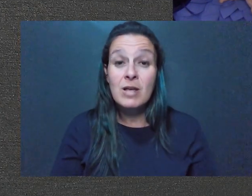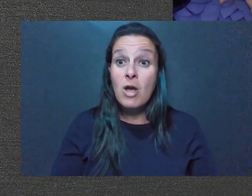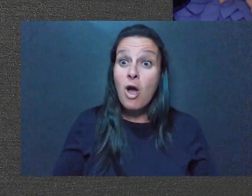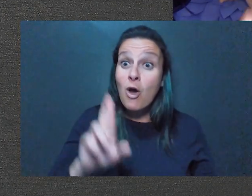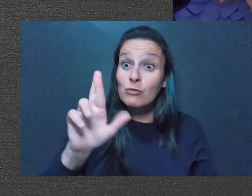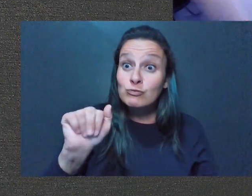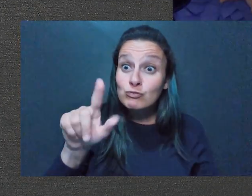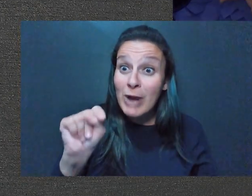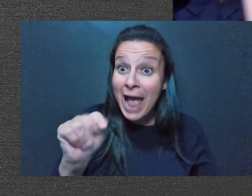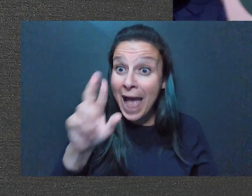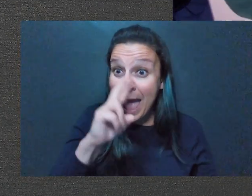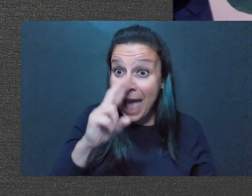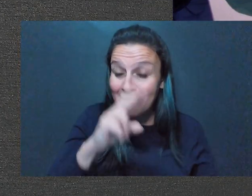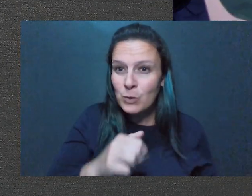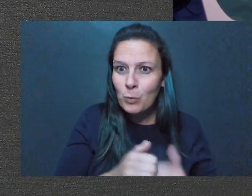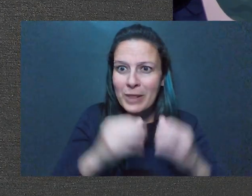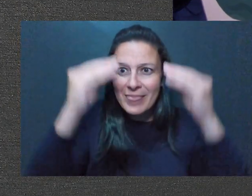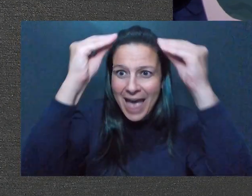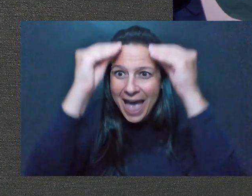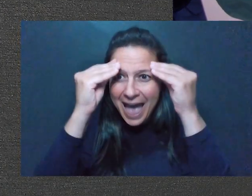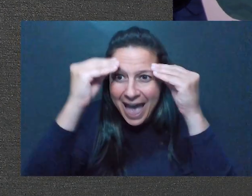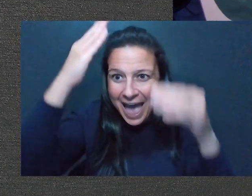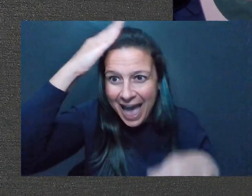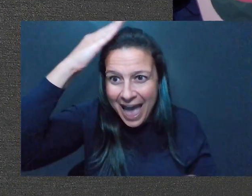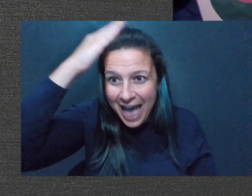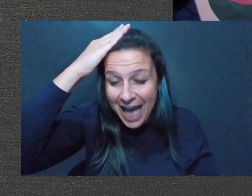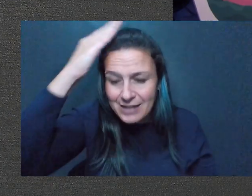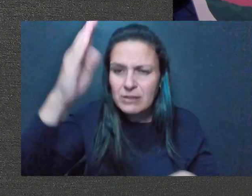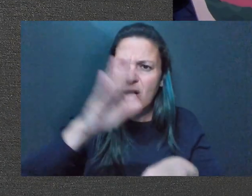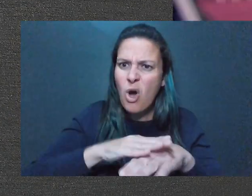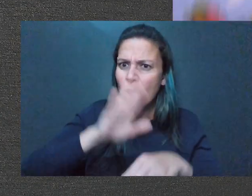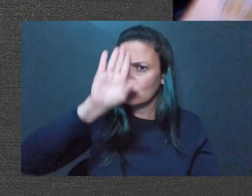A rat with a hat on a trunk.